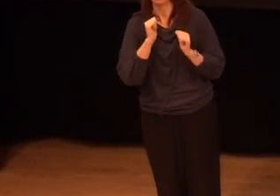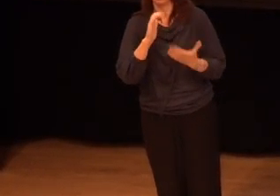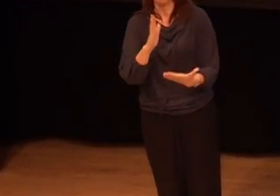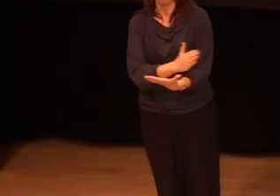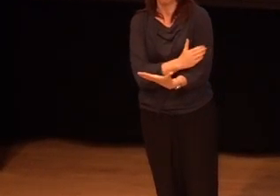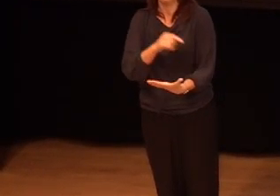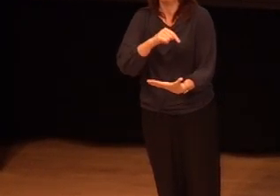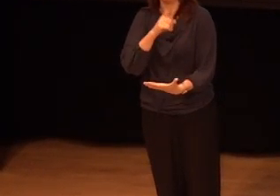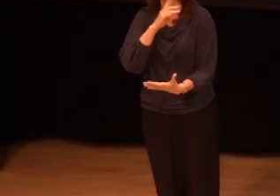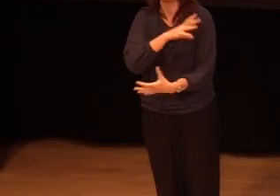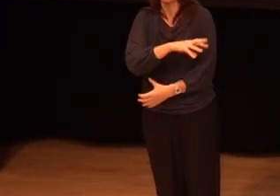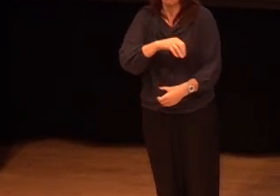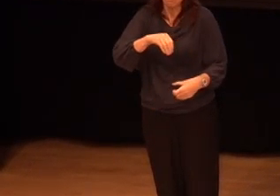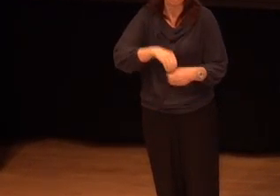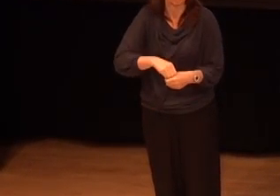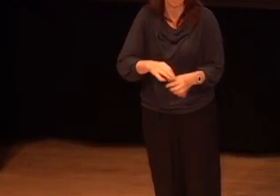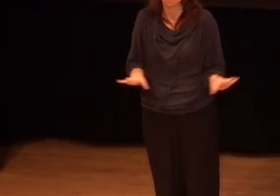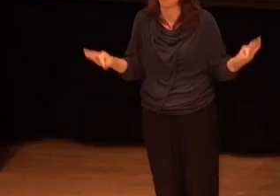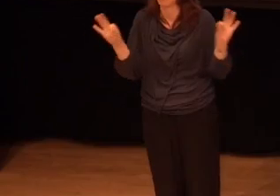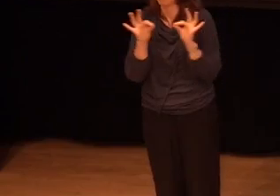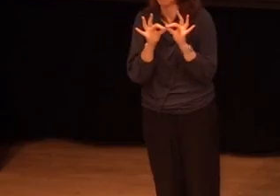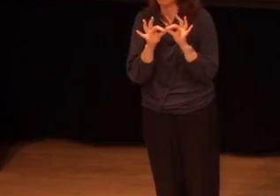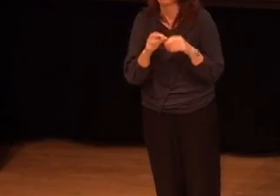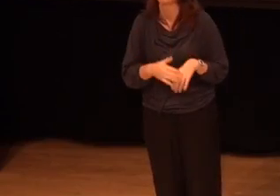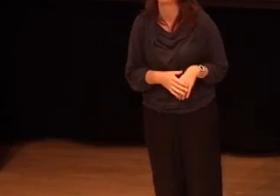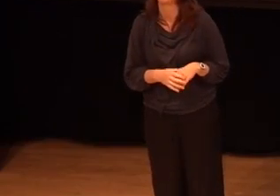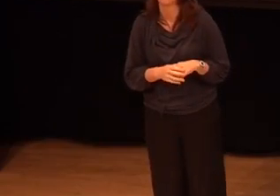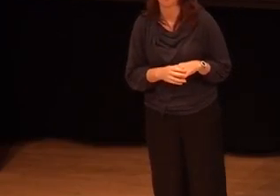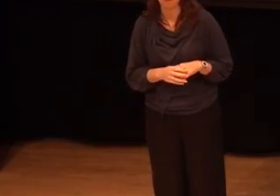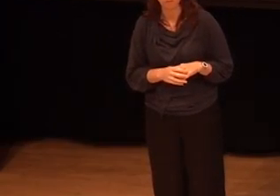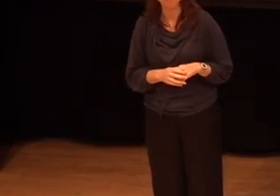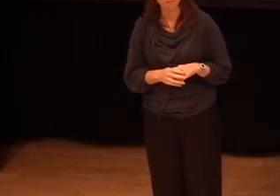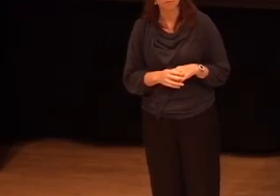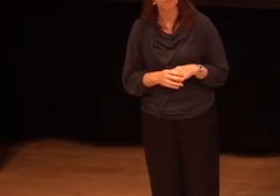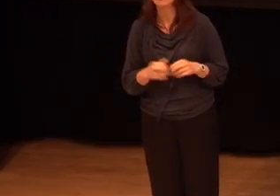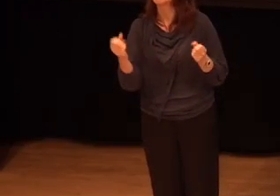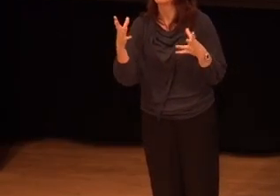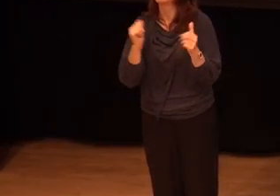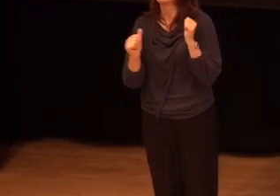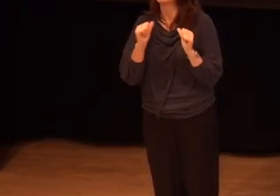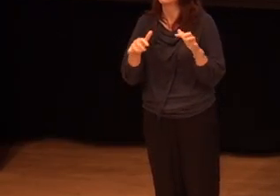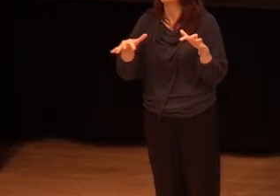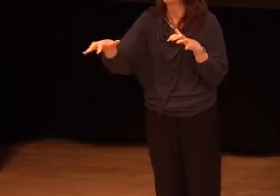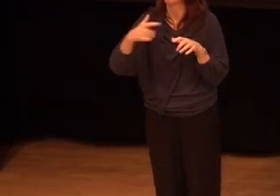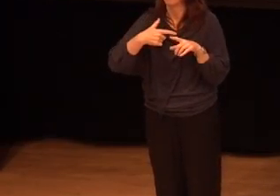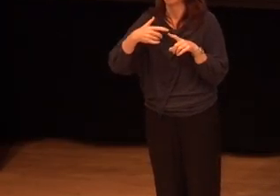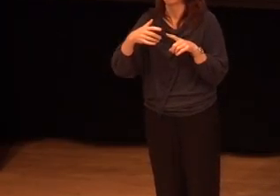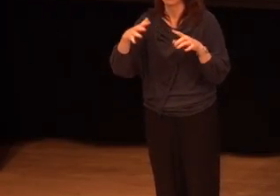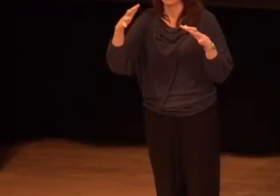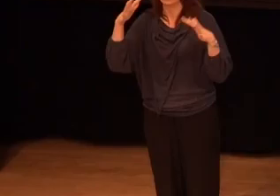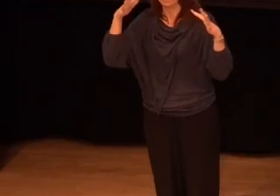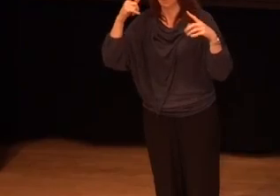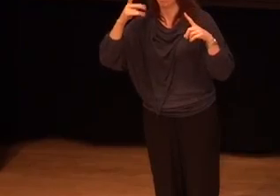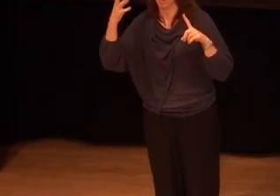really important part of that. And I should add that in a lot of theaters, it's actually got a surround sound soundtrack.